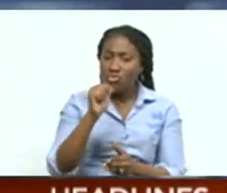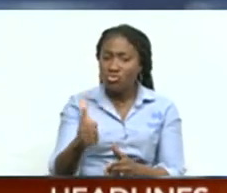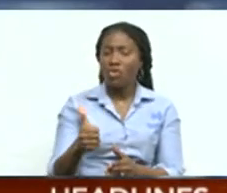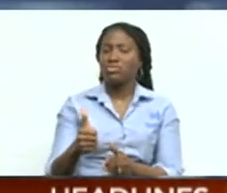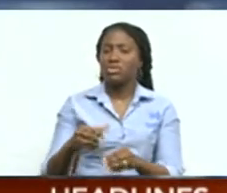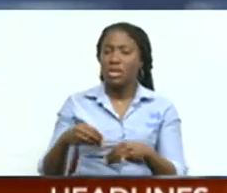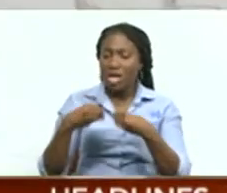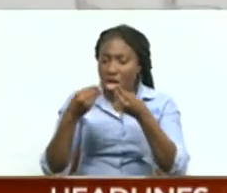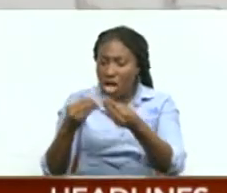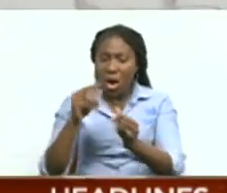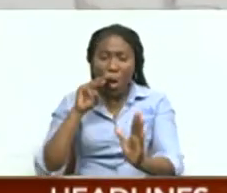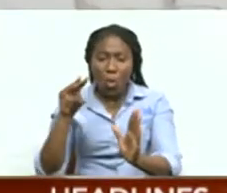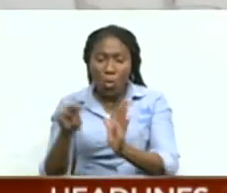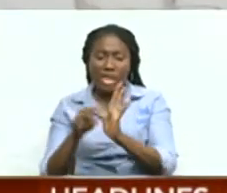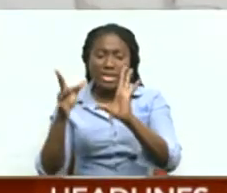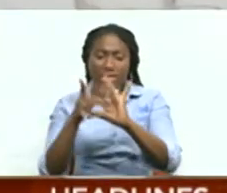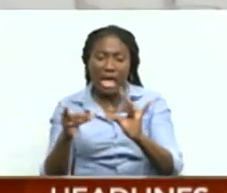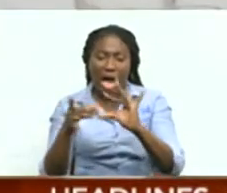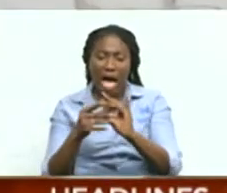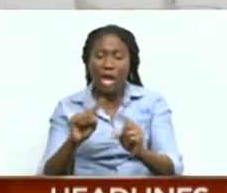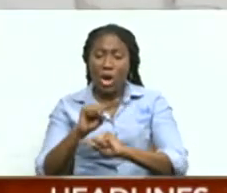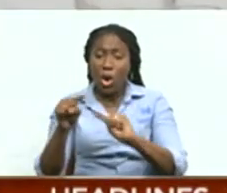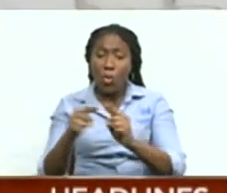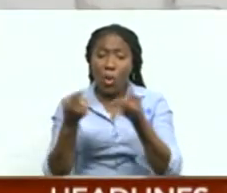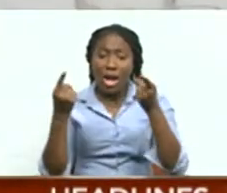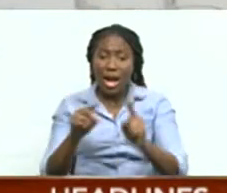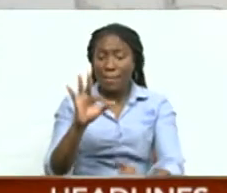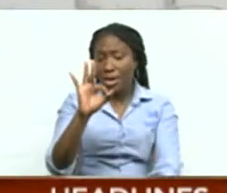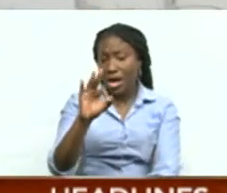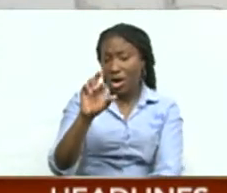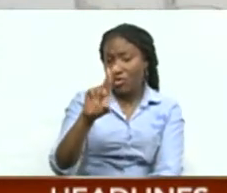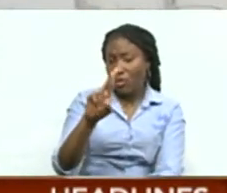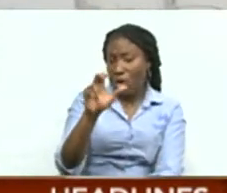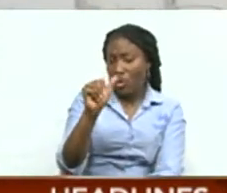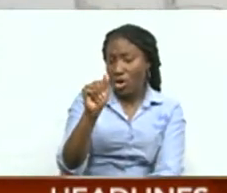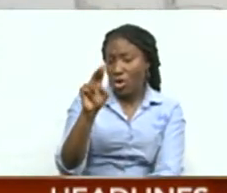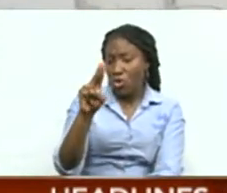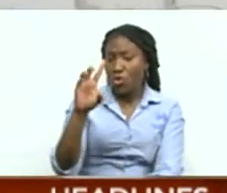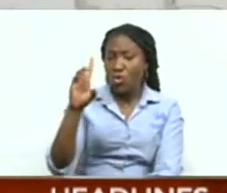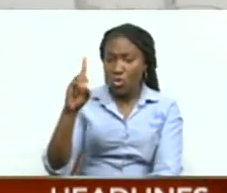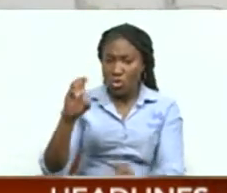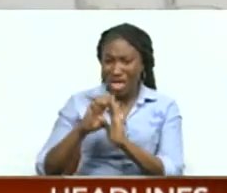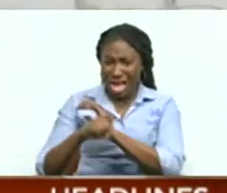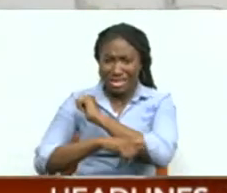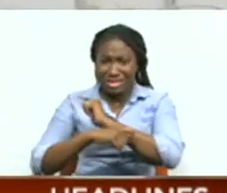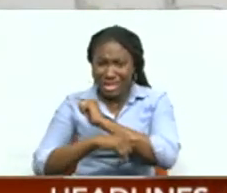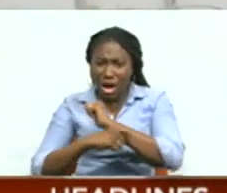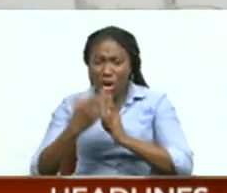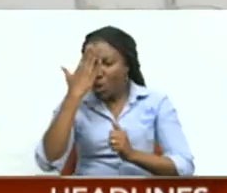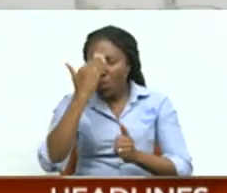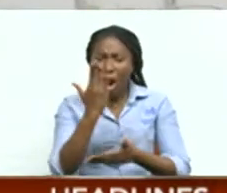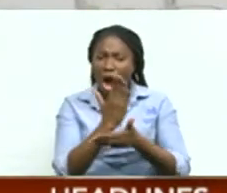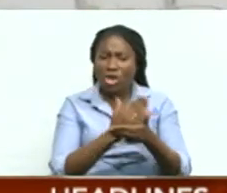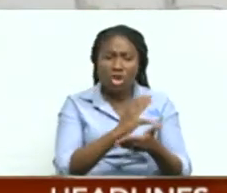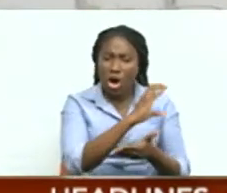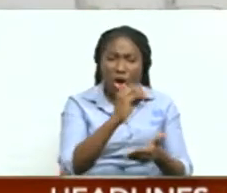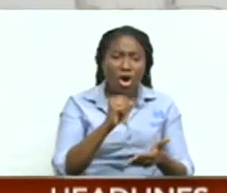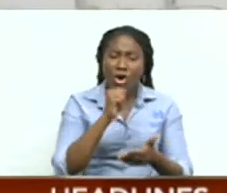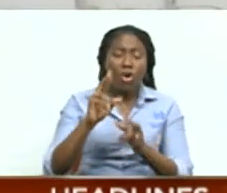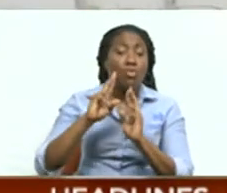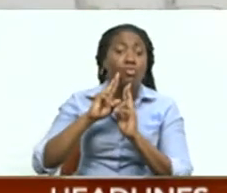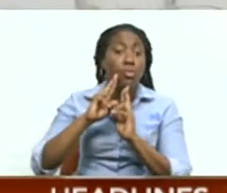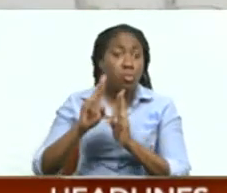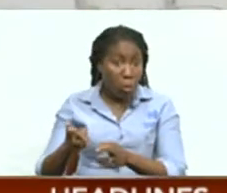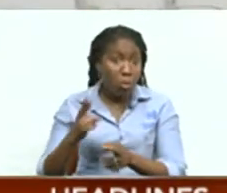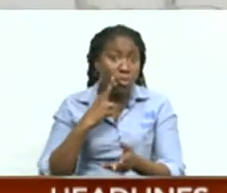provide witness statements in fraud cases. The demand came from GSC members Jayanti Lakshmidiyal and Keith Scotland, who also asked